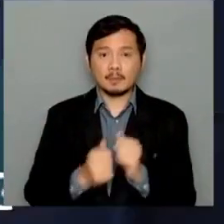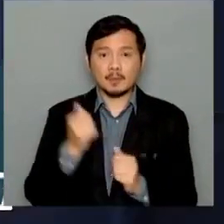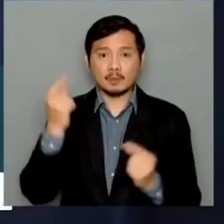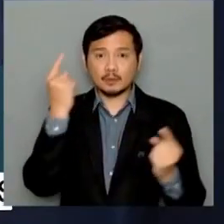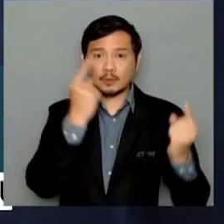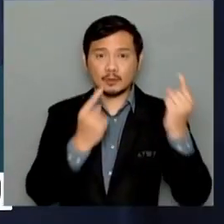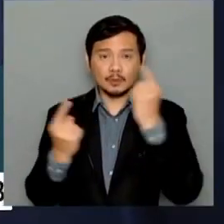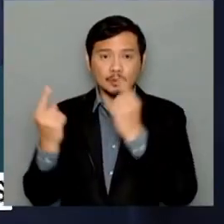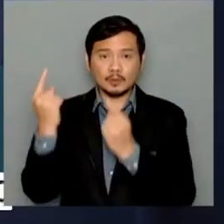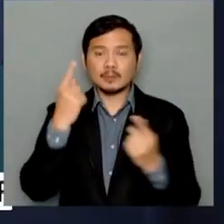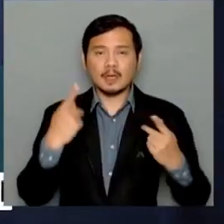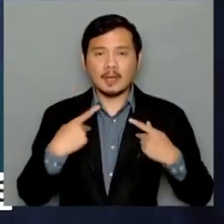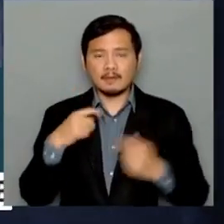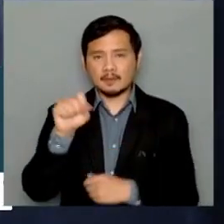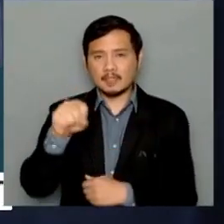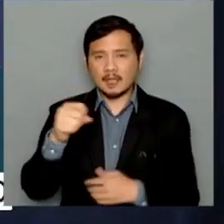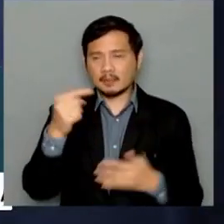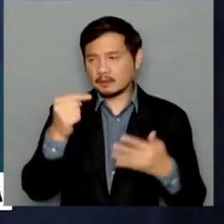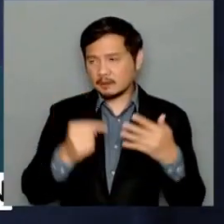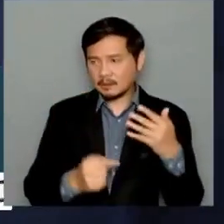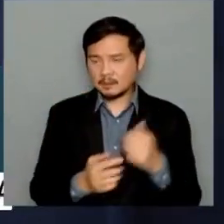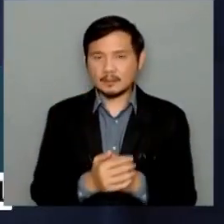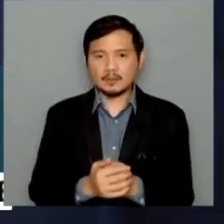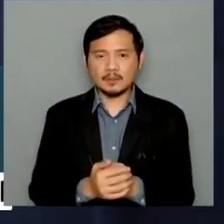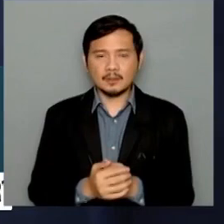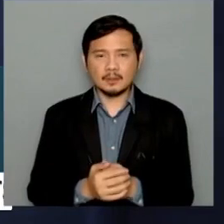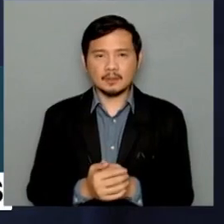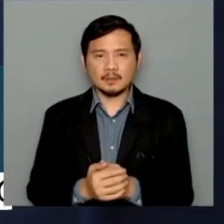go, the palace or